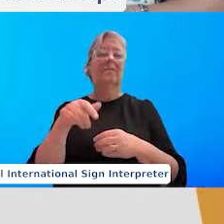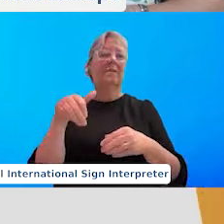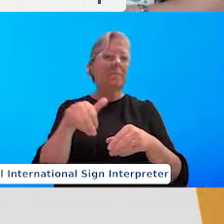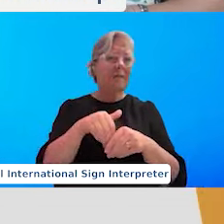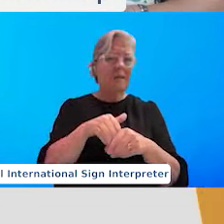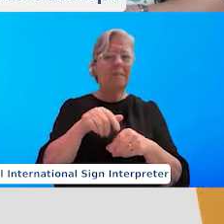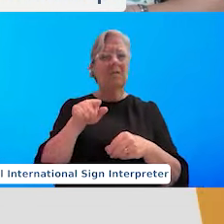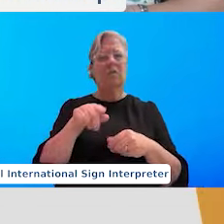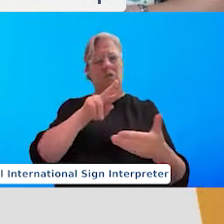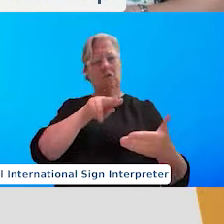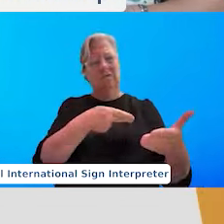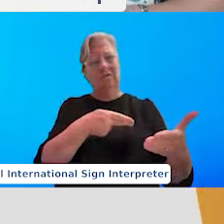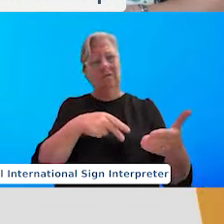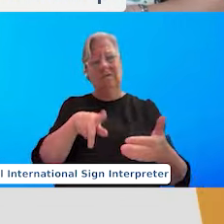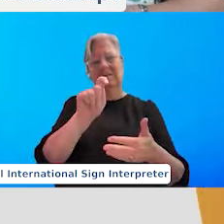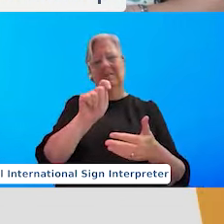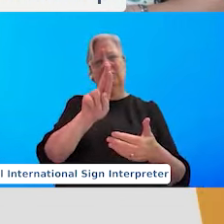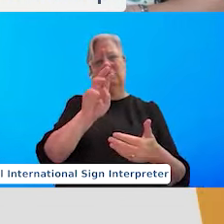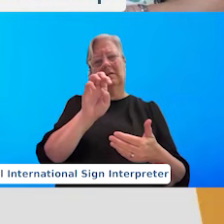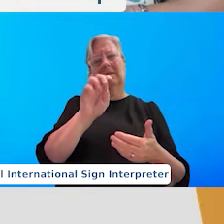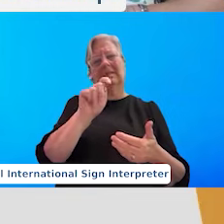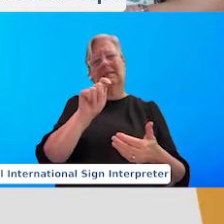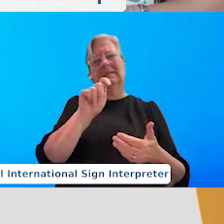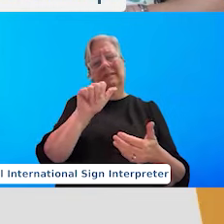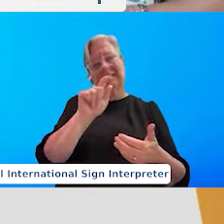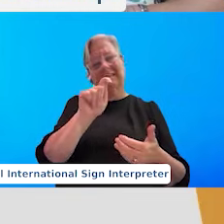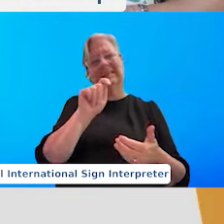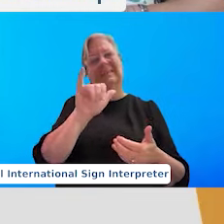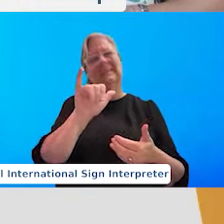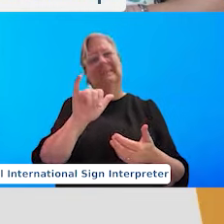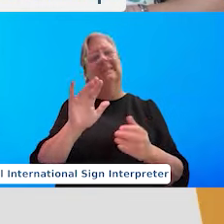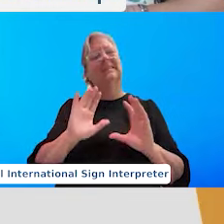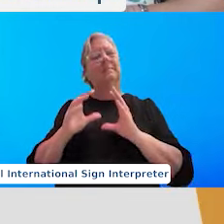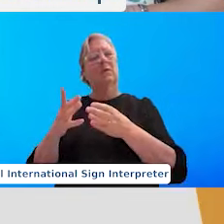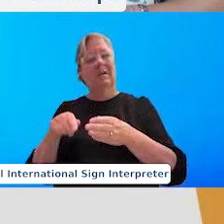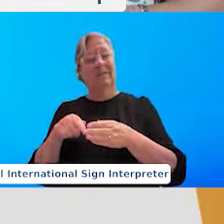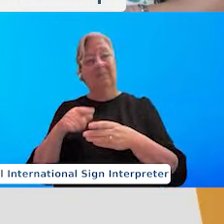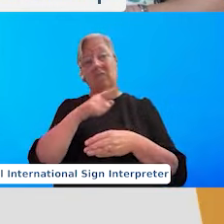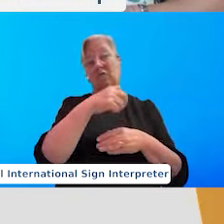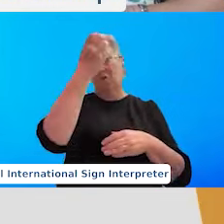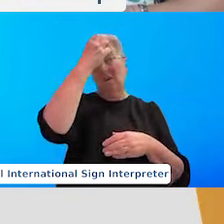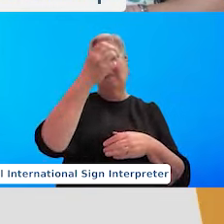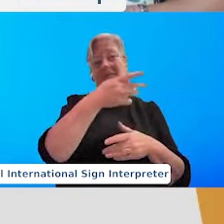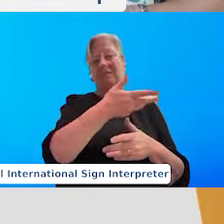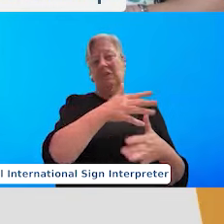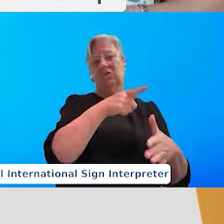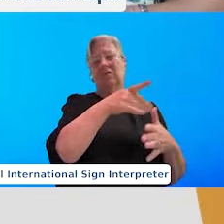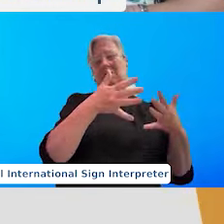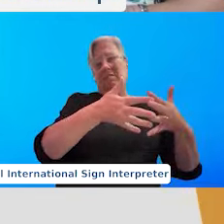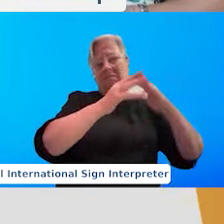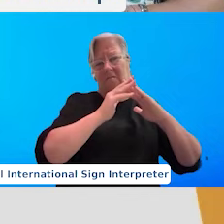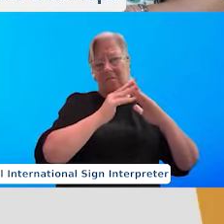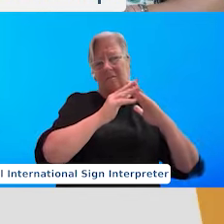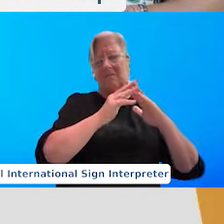advice, and to ensure that the rights of persons with disabilities are included and considered in